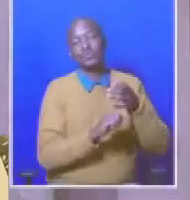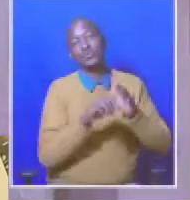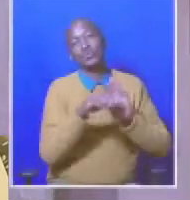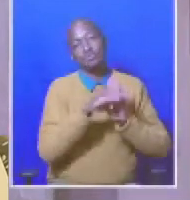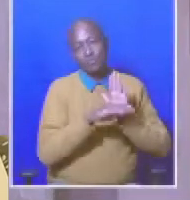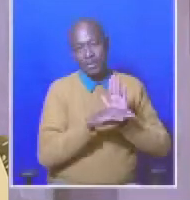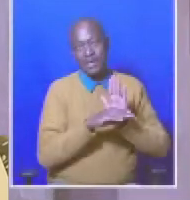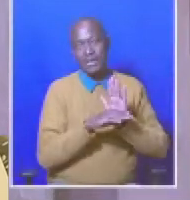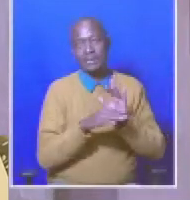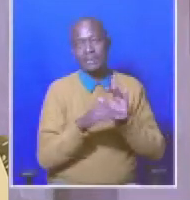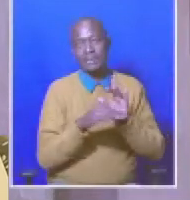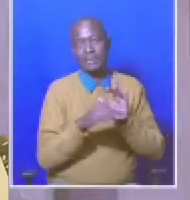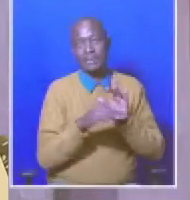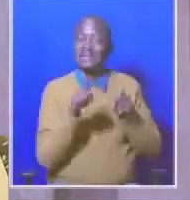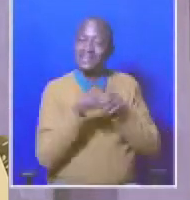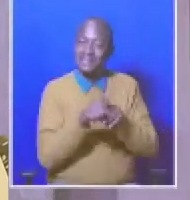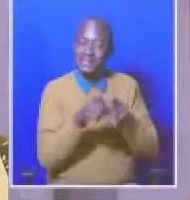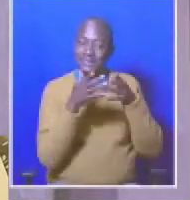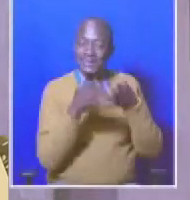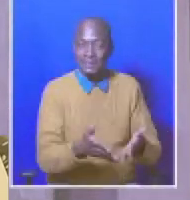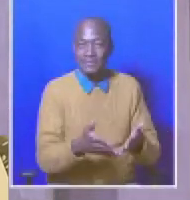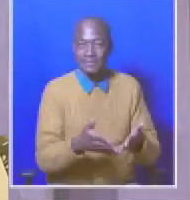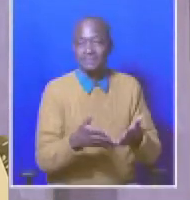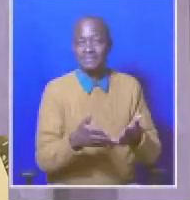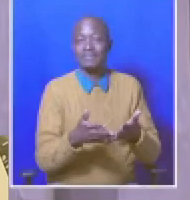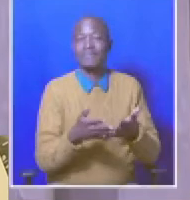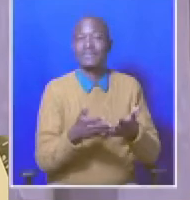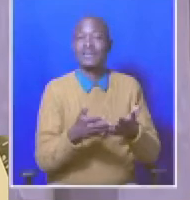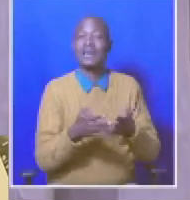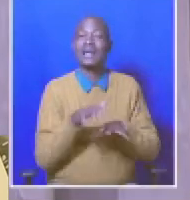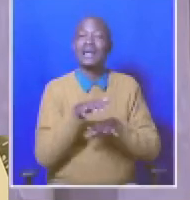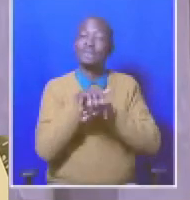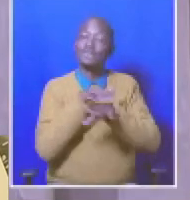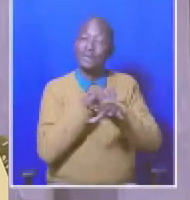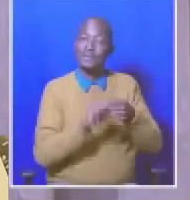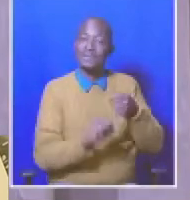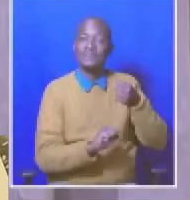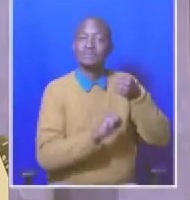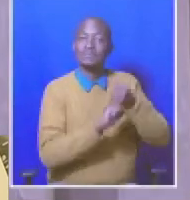yenzelwe leyo nto. Le farmer support program